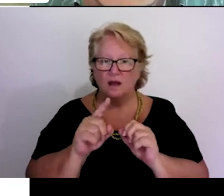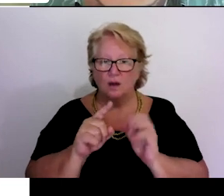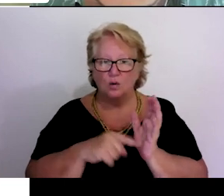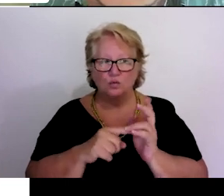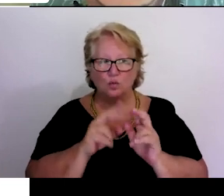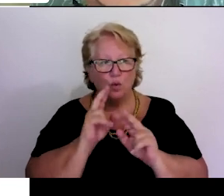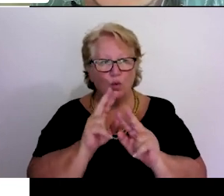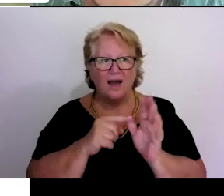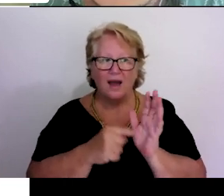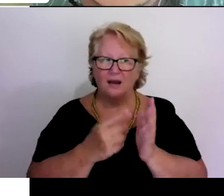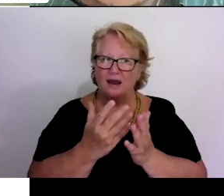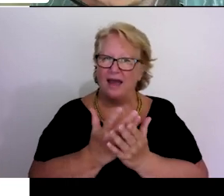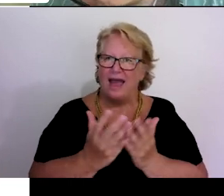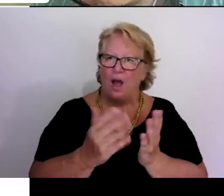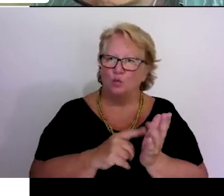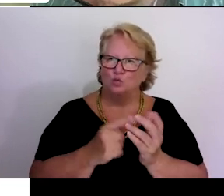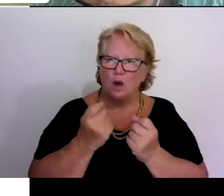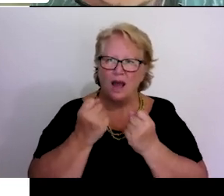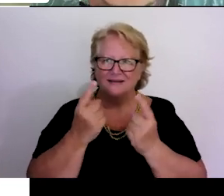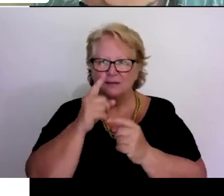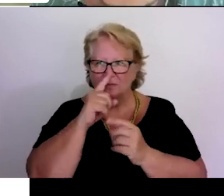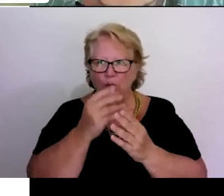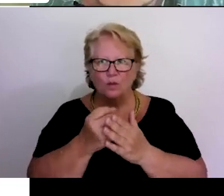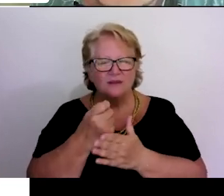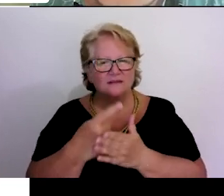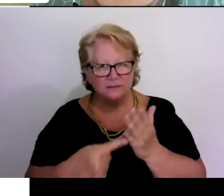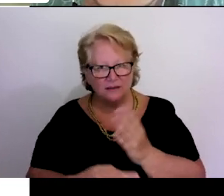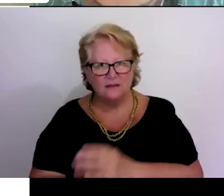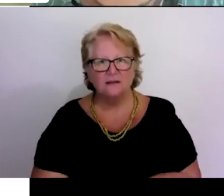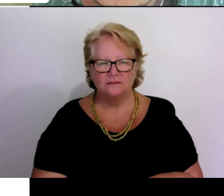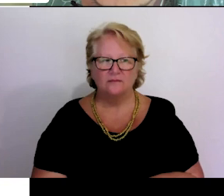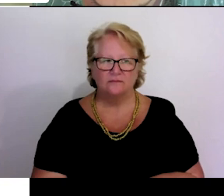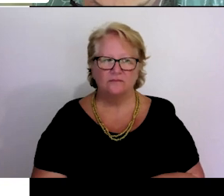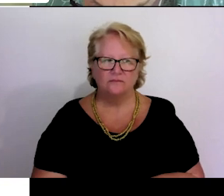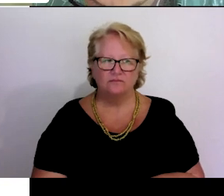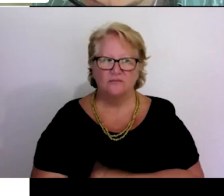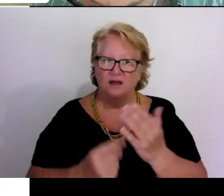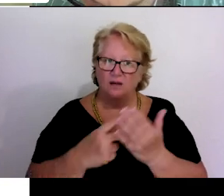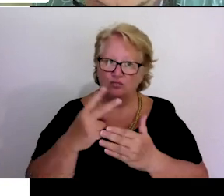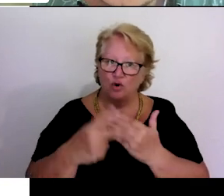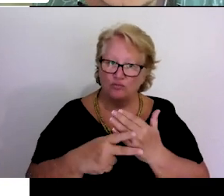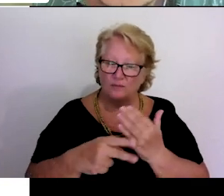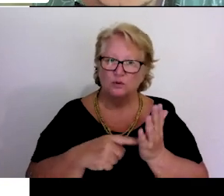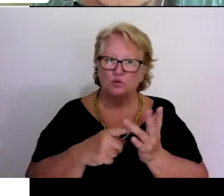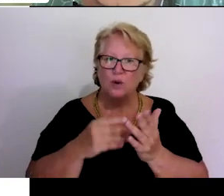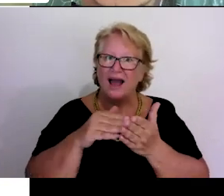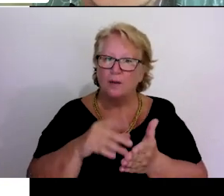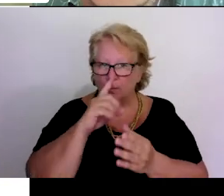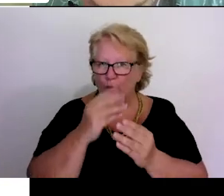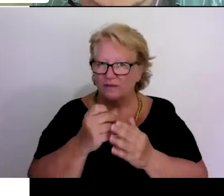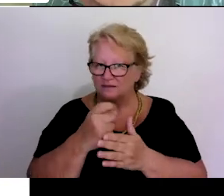at how to understand people with disabilities, programs to help people with